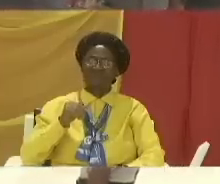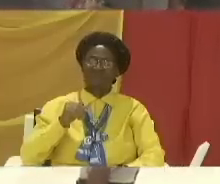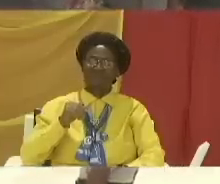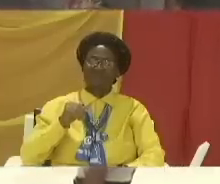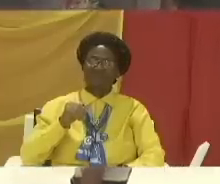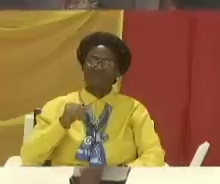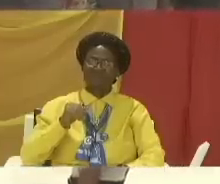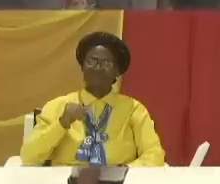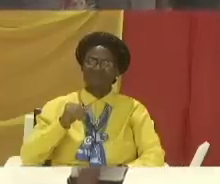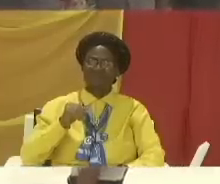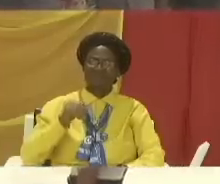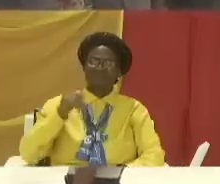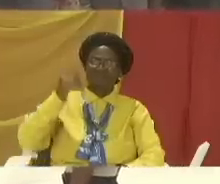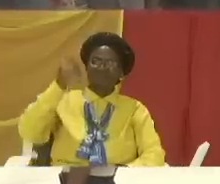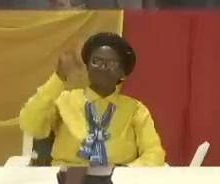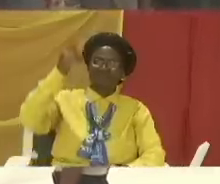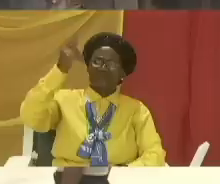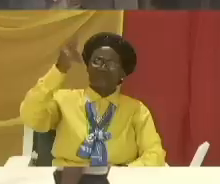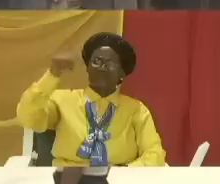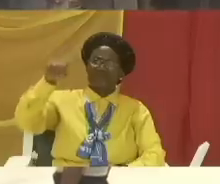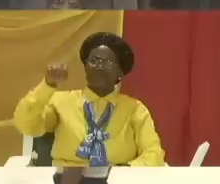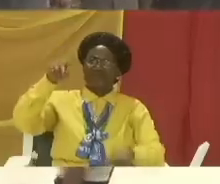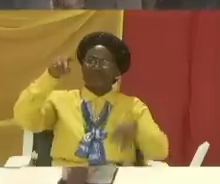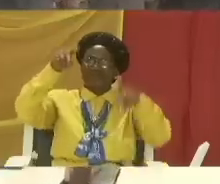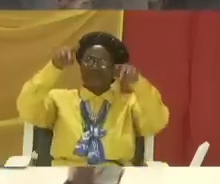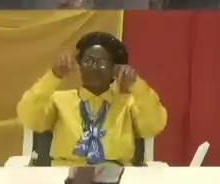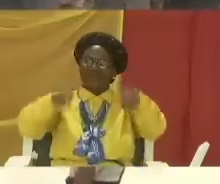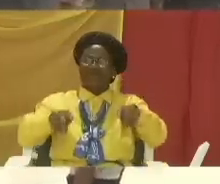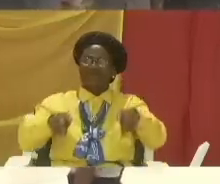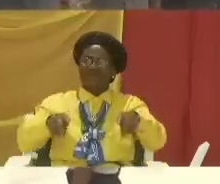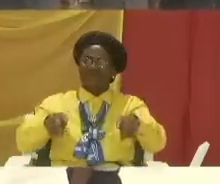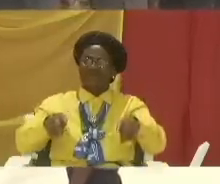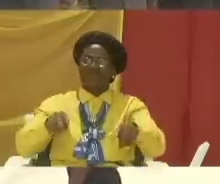The fellow was actually carrying something